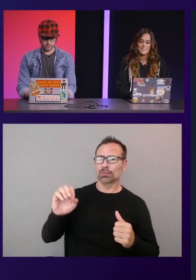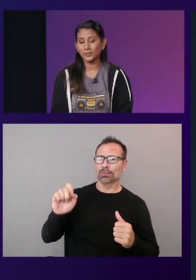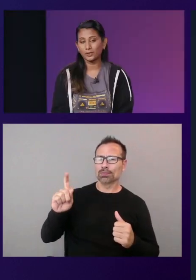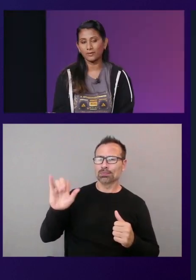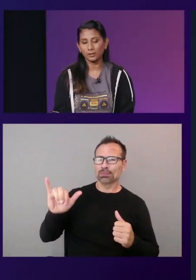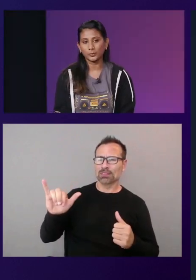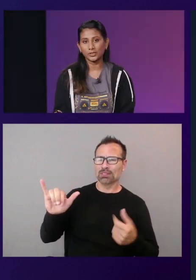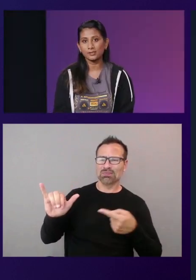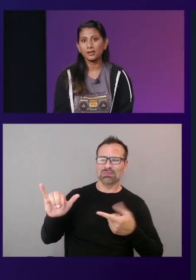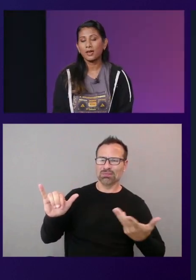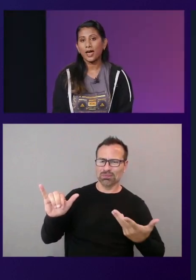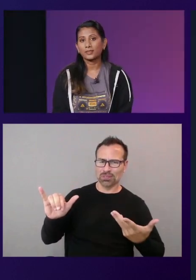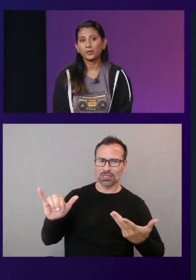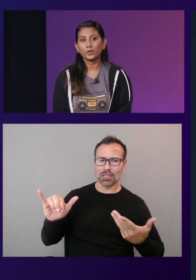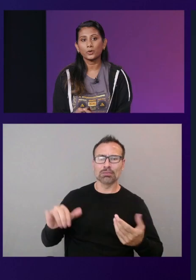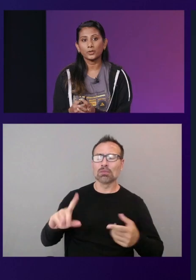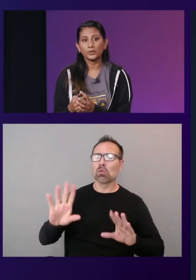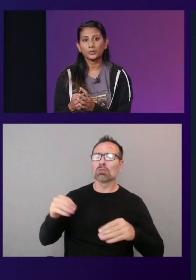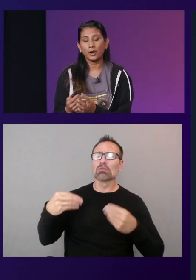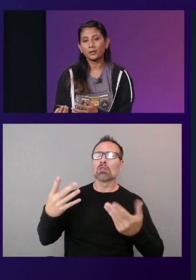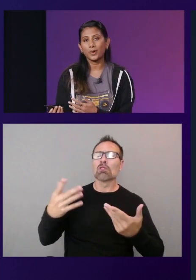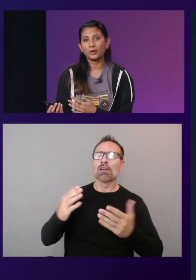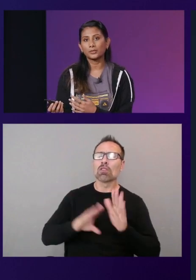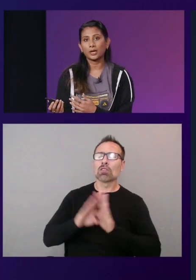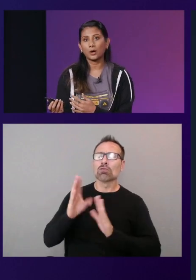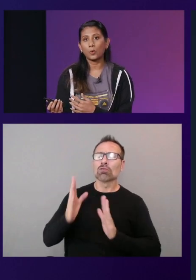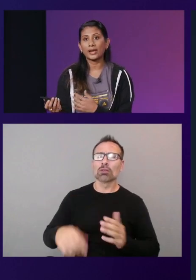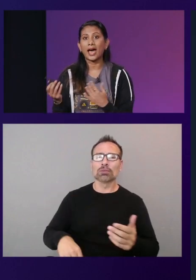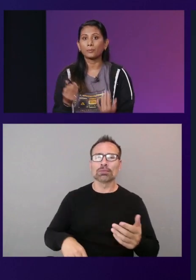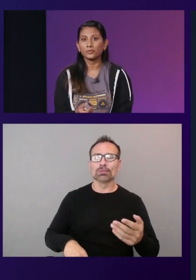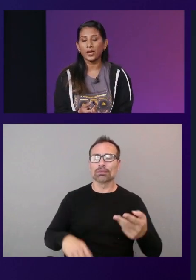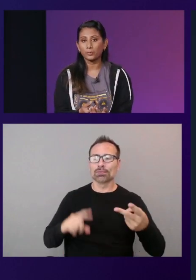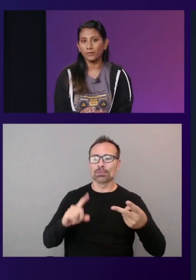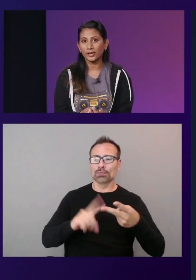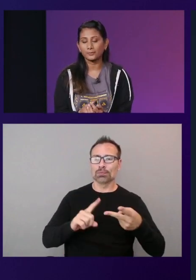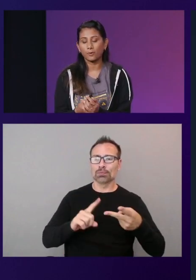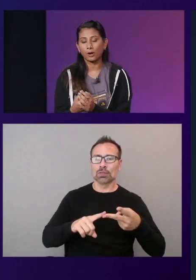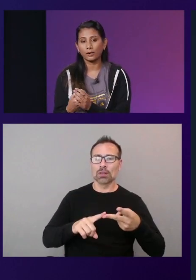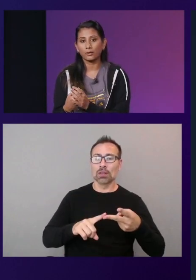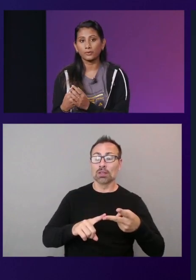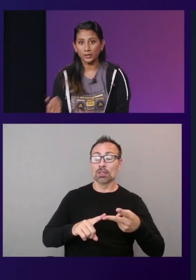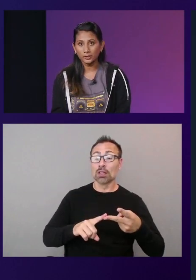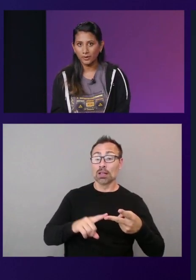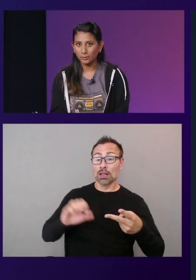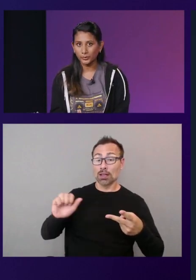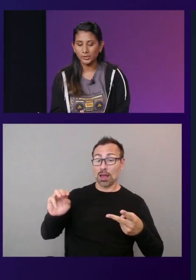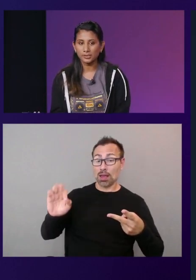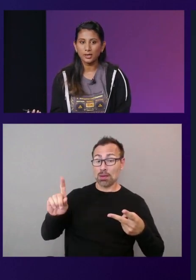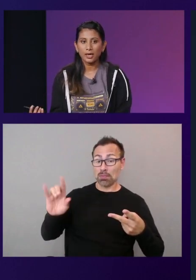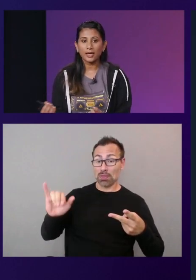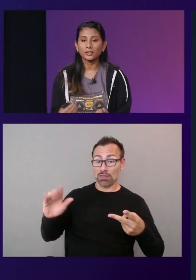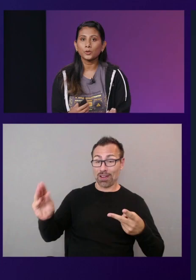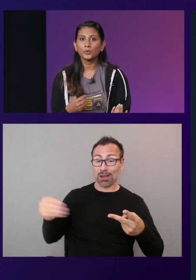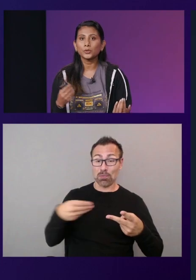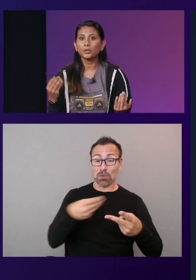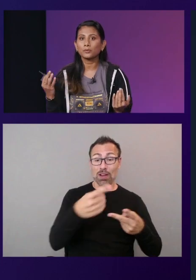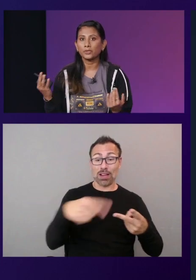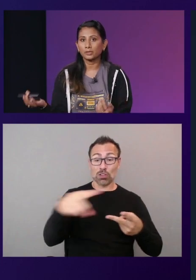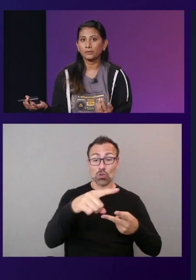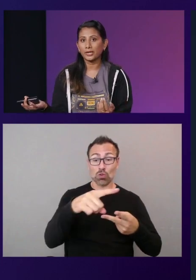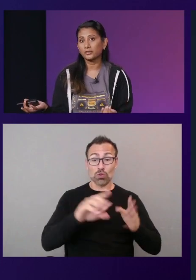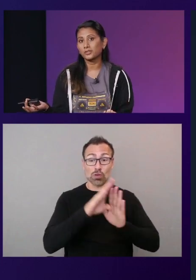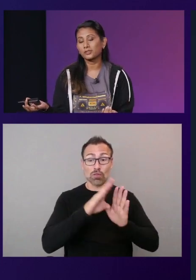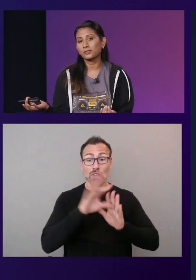it provides for developers. And then we're going to talk about what Amplify provides for Flutter developers. And then go through